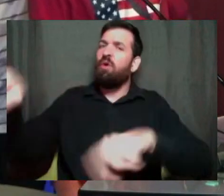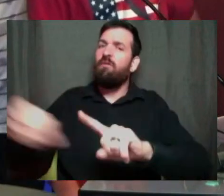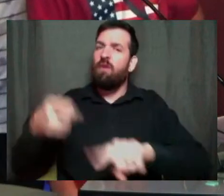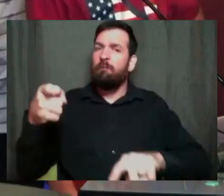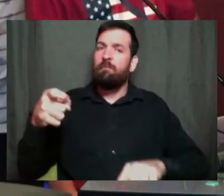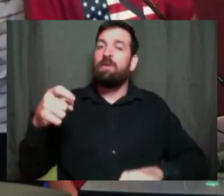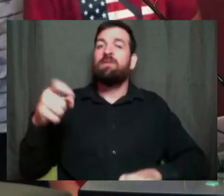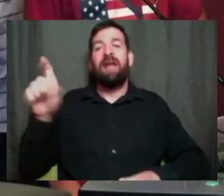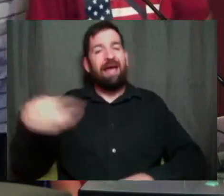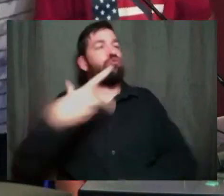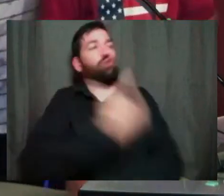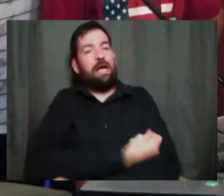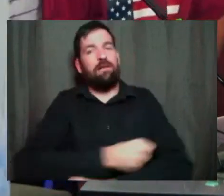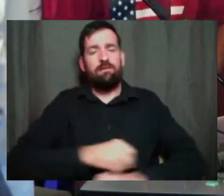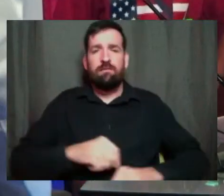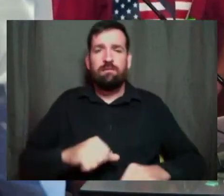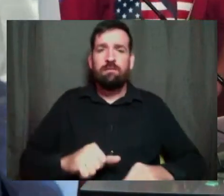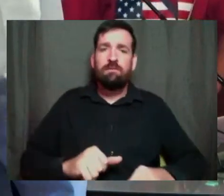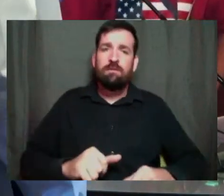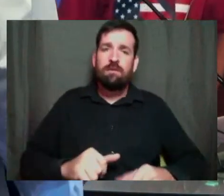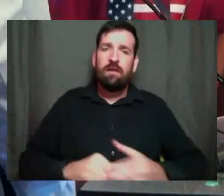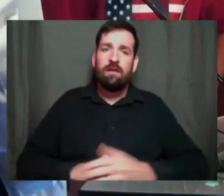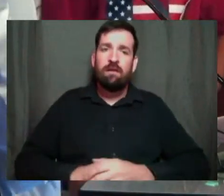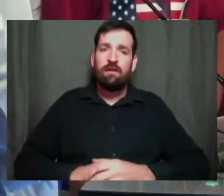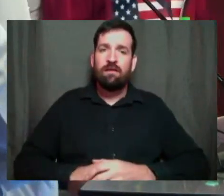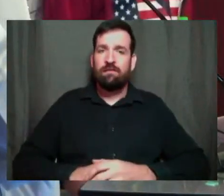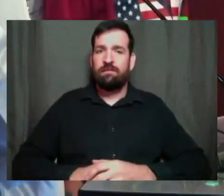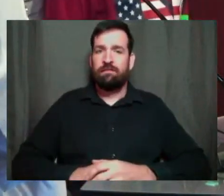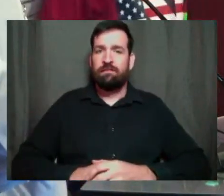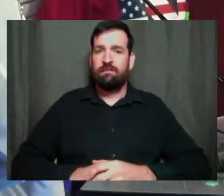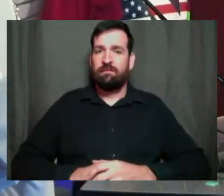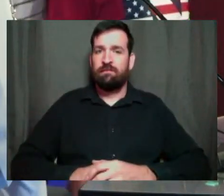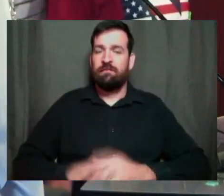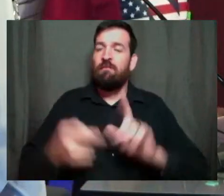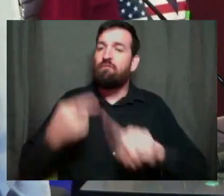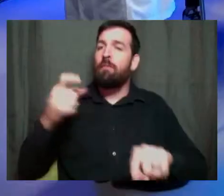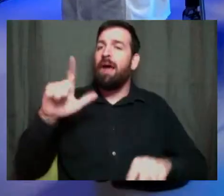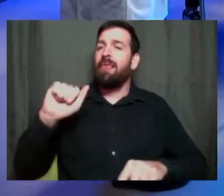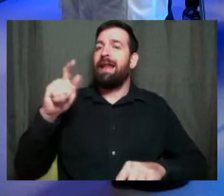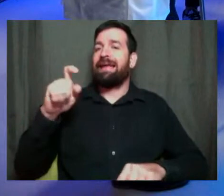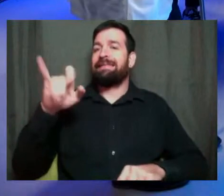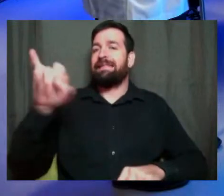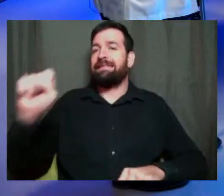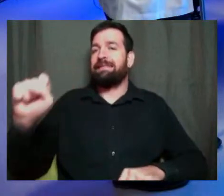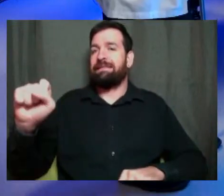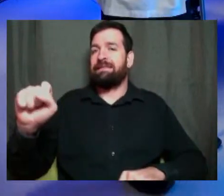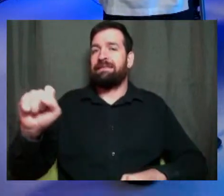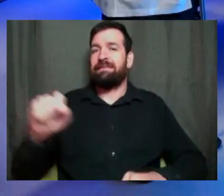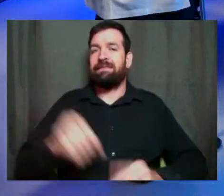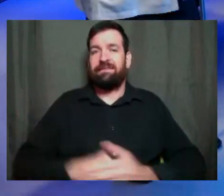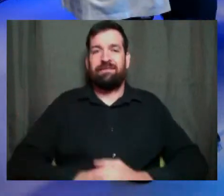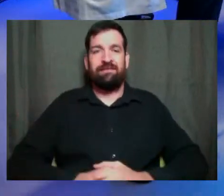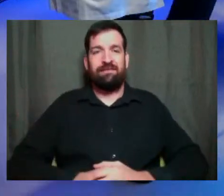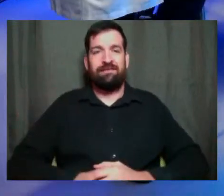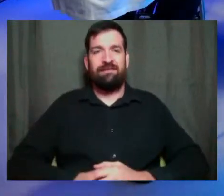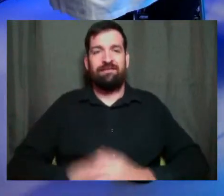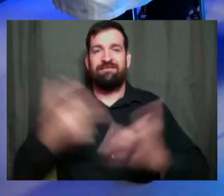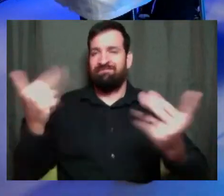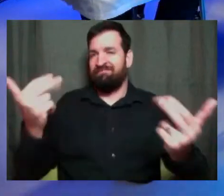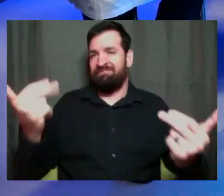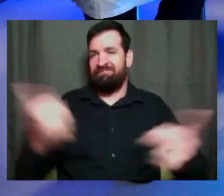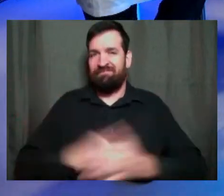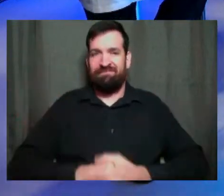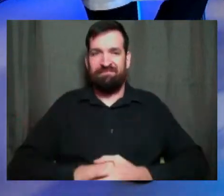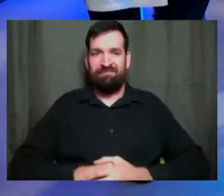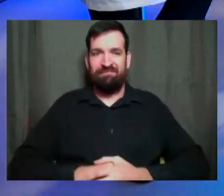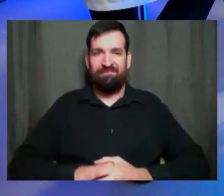shot. To Don't get leave one, me I think he hang. said. Come on now. No. There you go. You No? get it from Alexis. Oh, you get it from Alexis. Can I just ask, does the All right, guys.